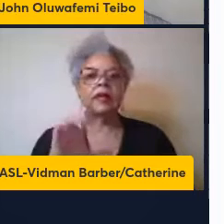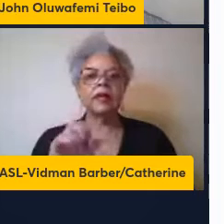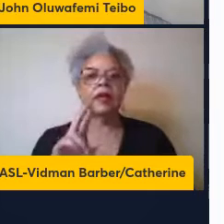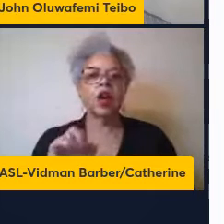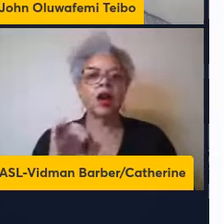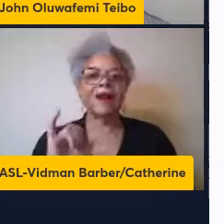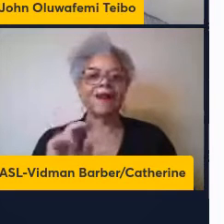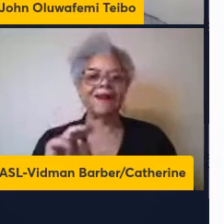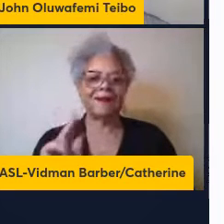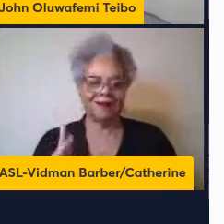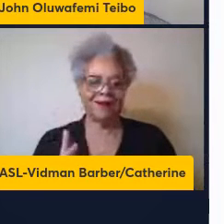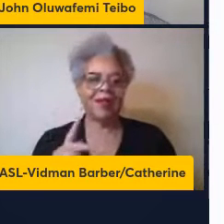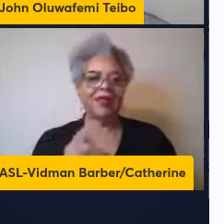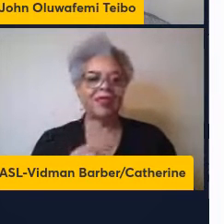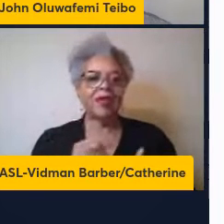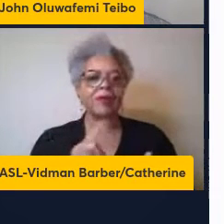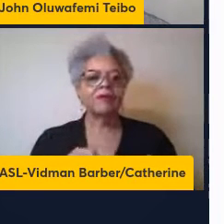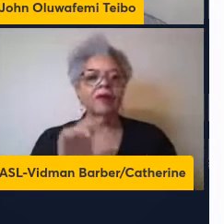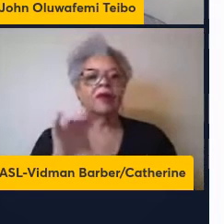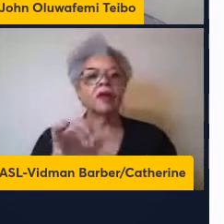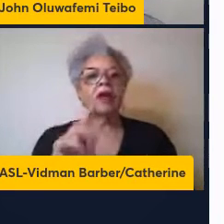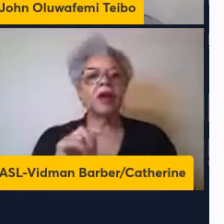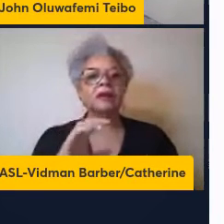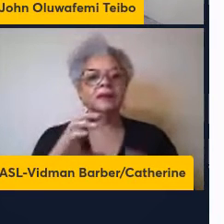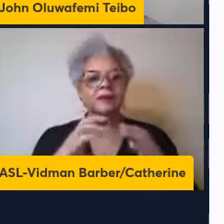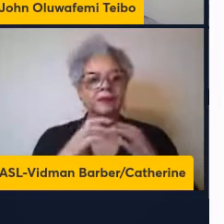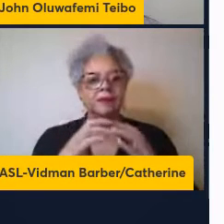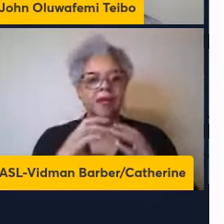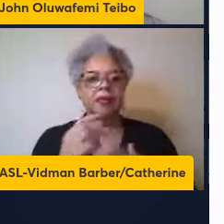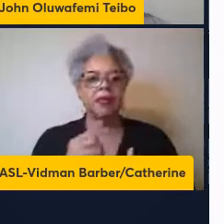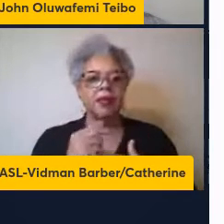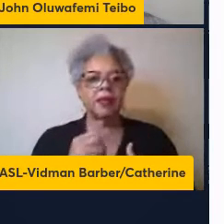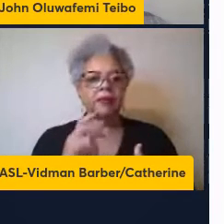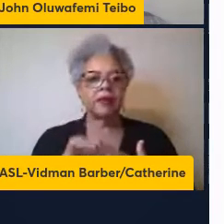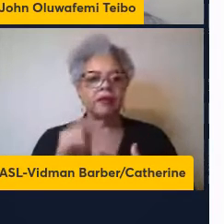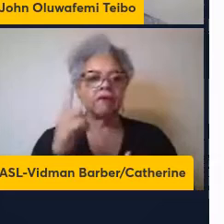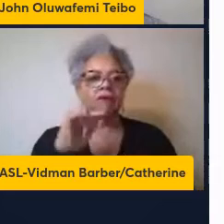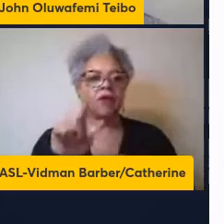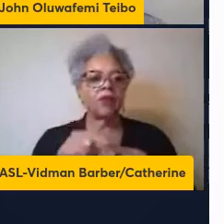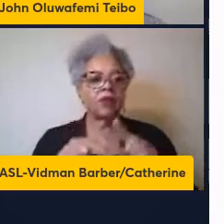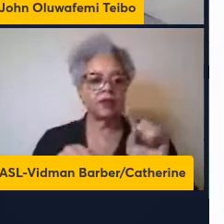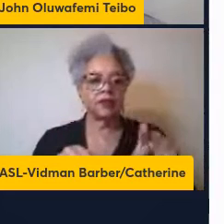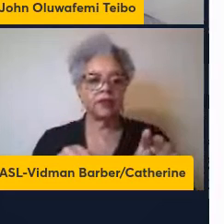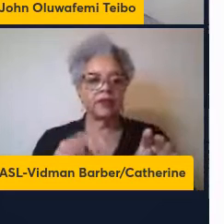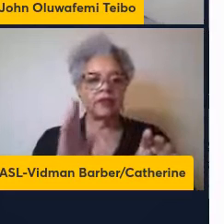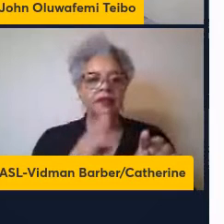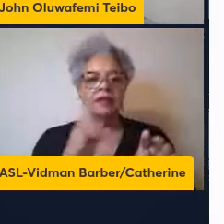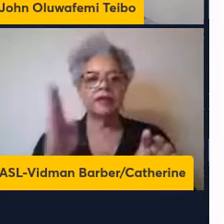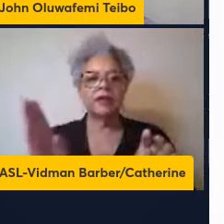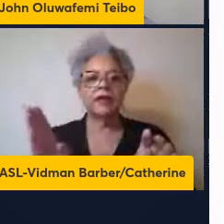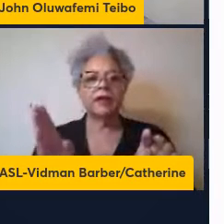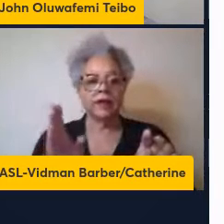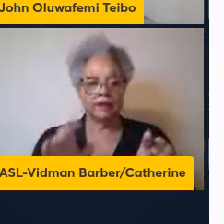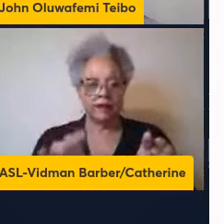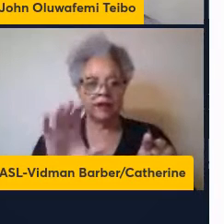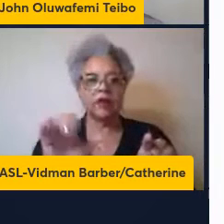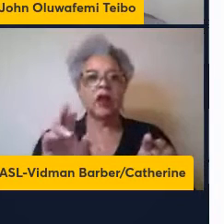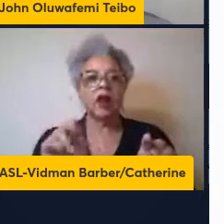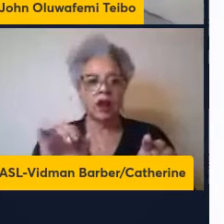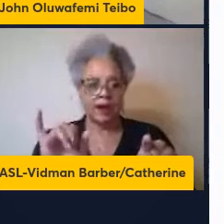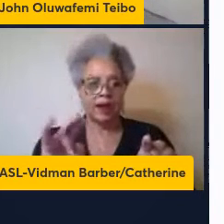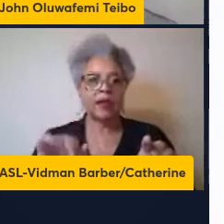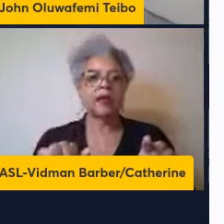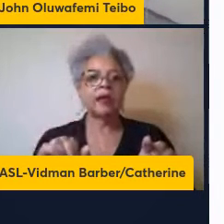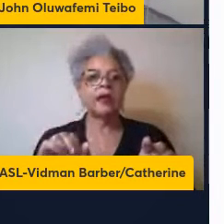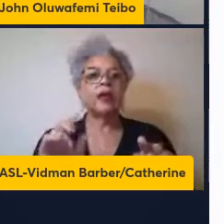T cell therapy, we could get it from autologous or allogenic source. While for the CAR NK therapy, we could also get it from NK cell lines.